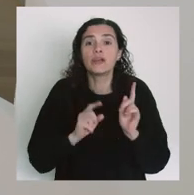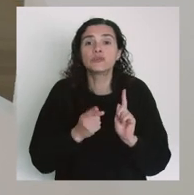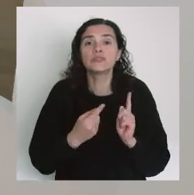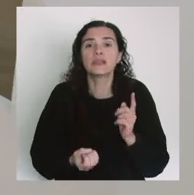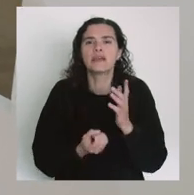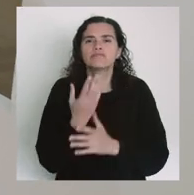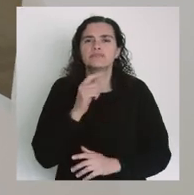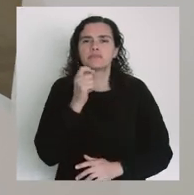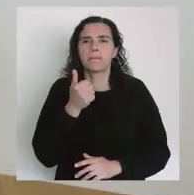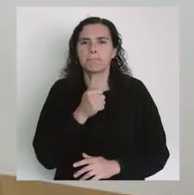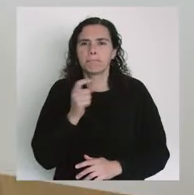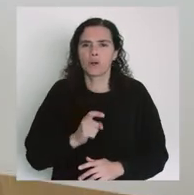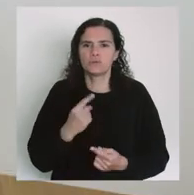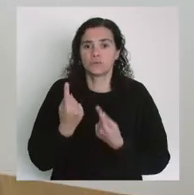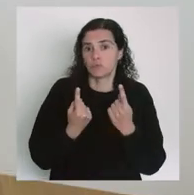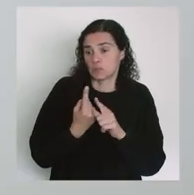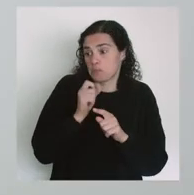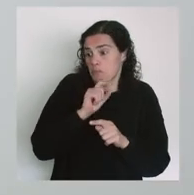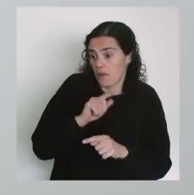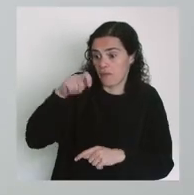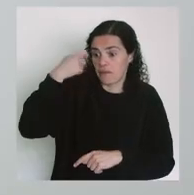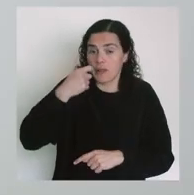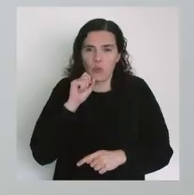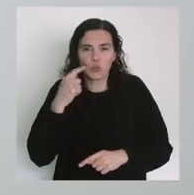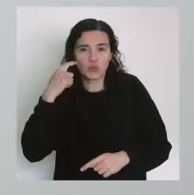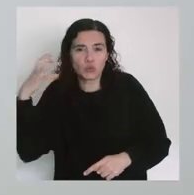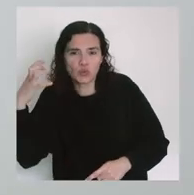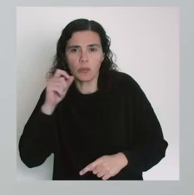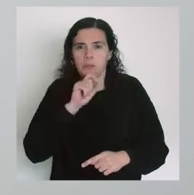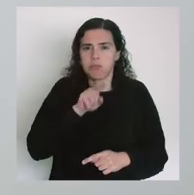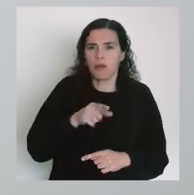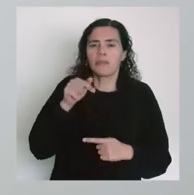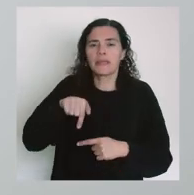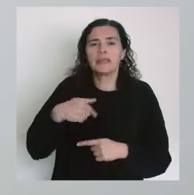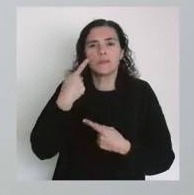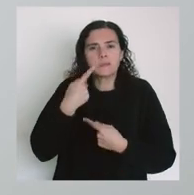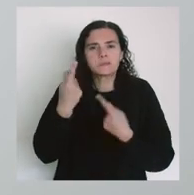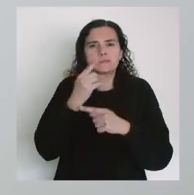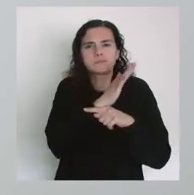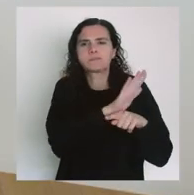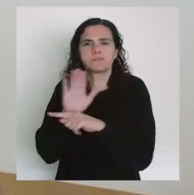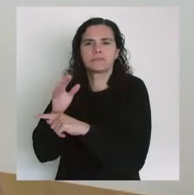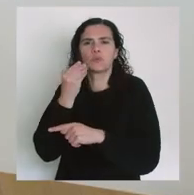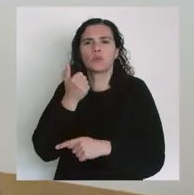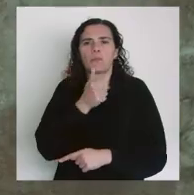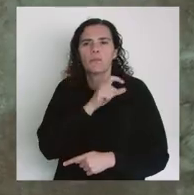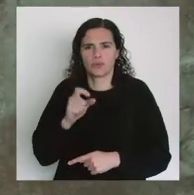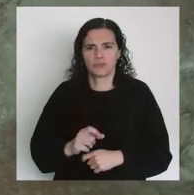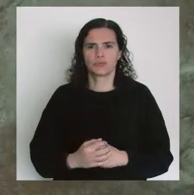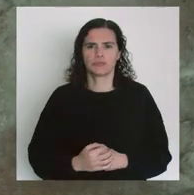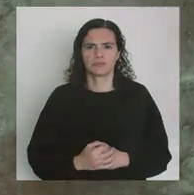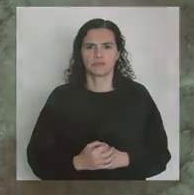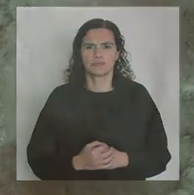So again, that's something that should be a film or that should be a sound, but here is represented in bronze.